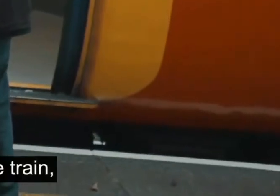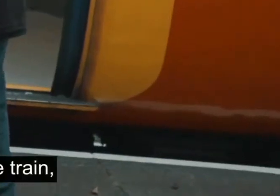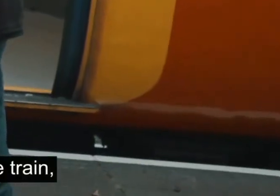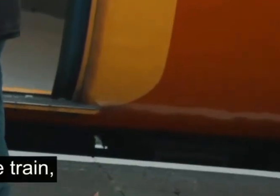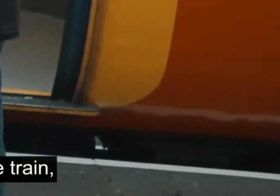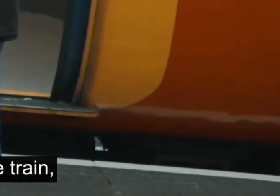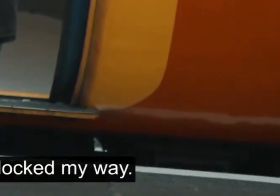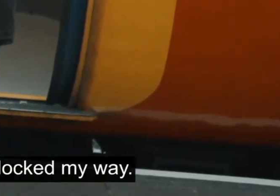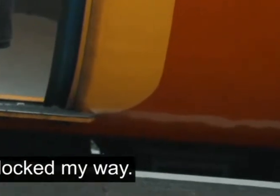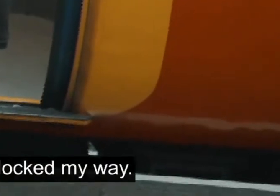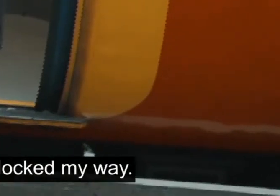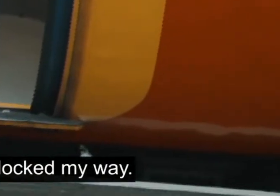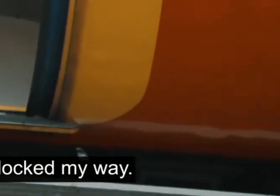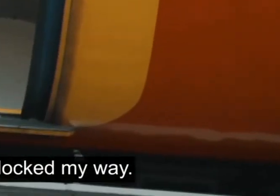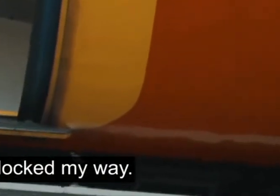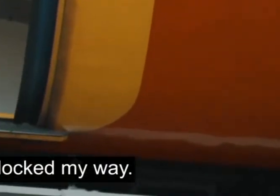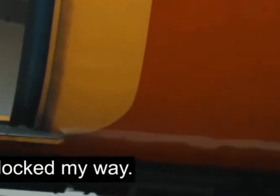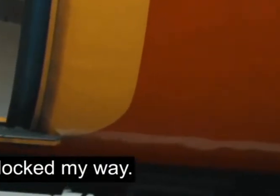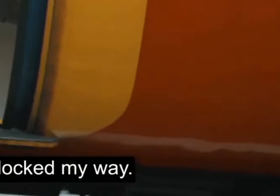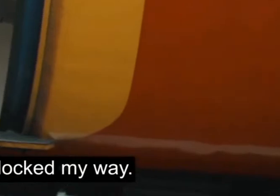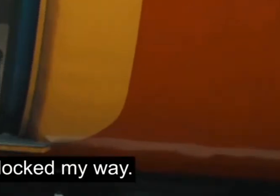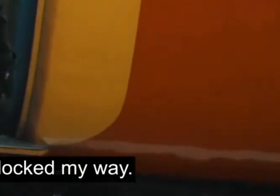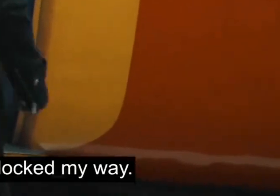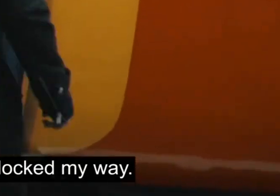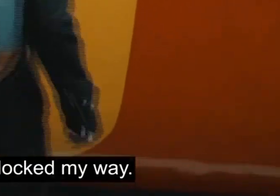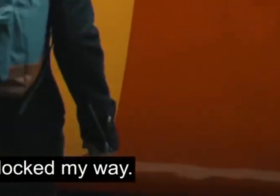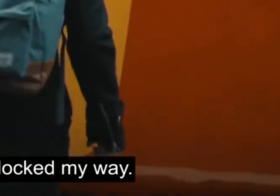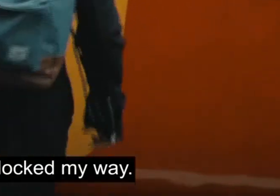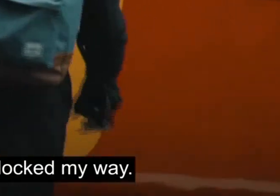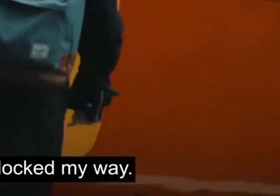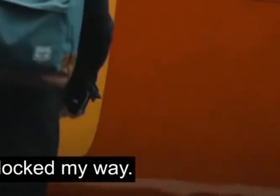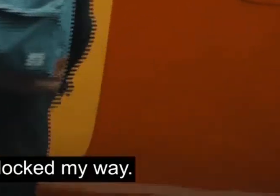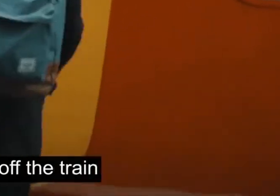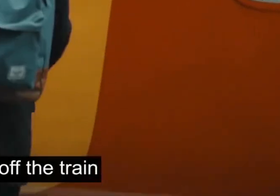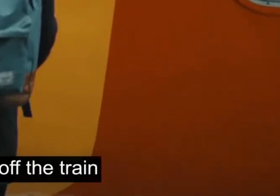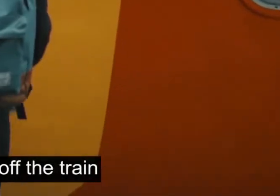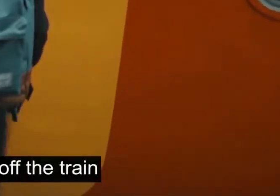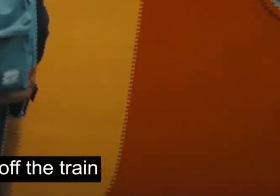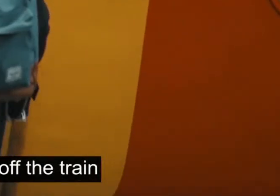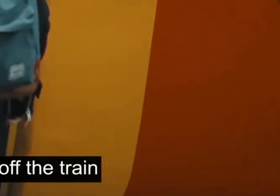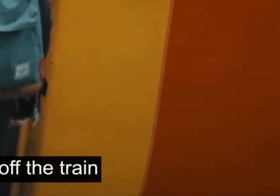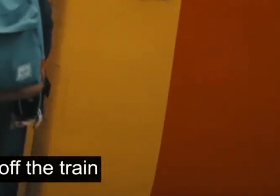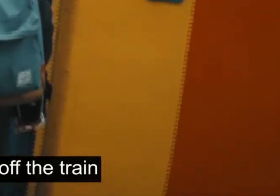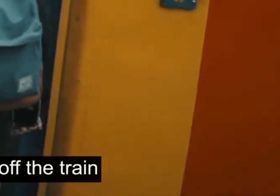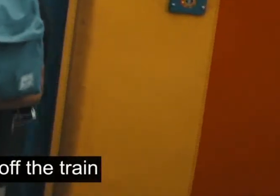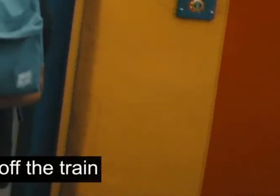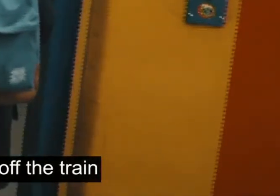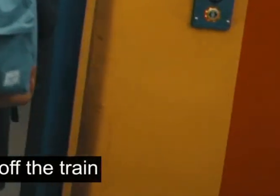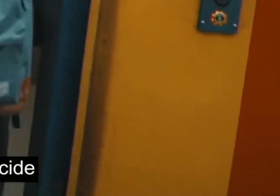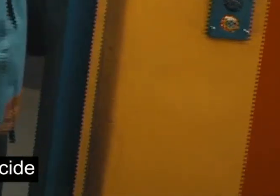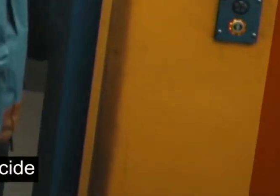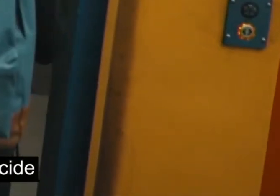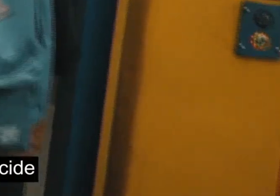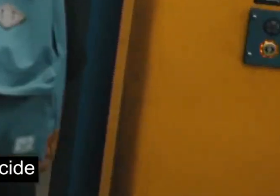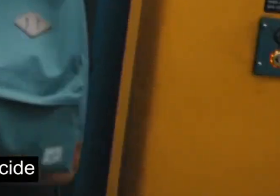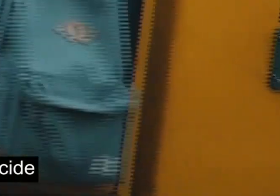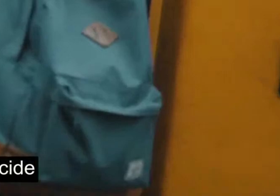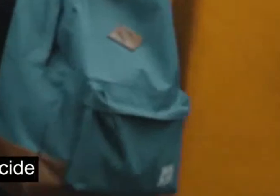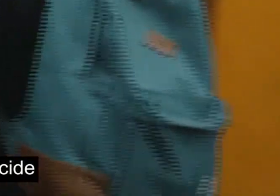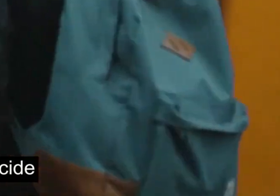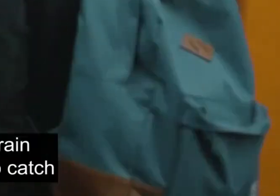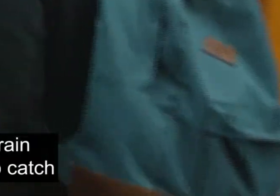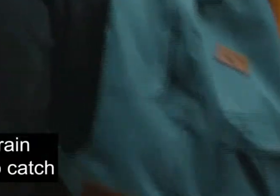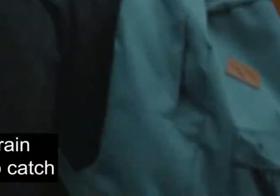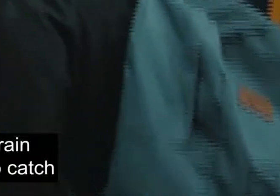So I was getting on the train, but a young woman and man blocked my way. They were jumping on and off the train, but they